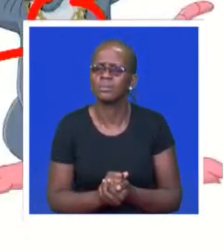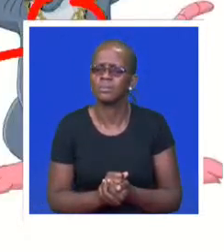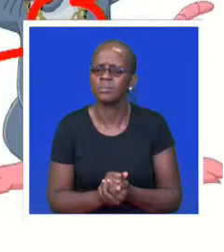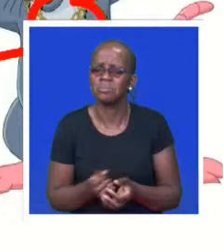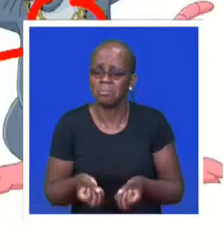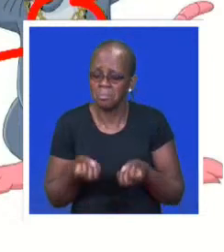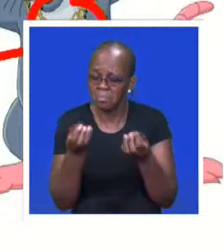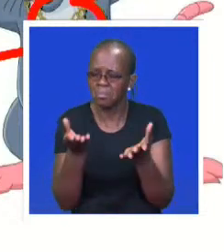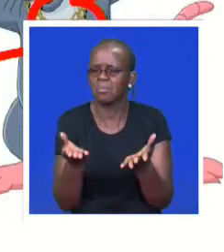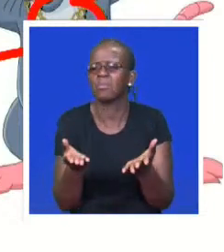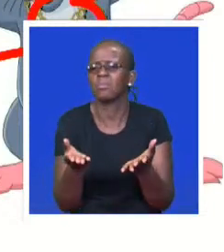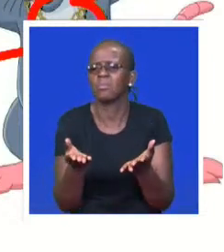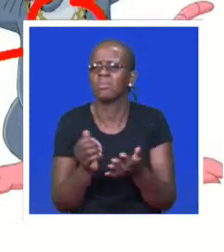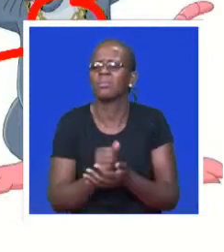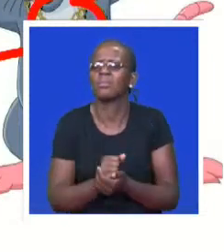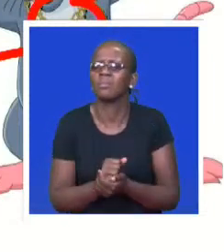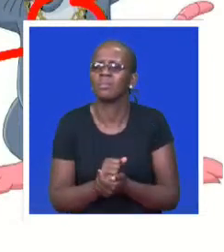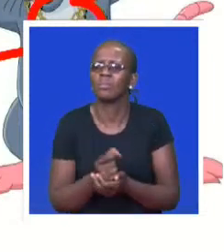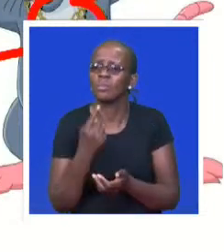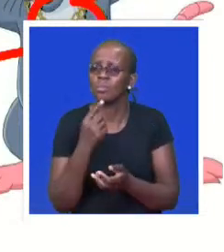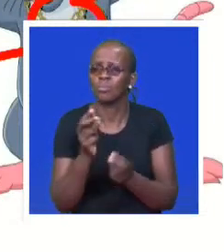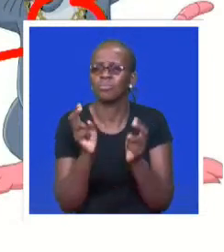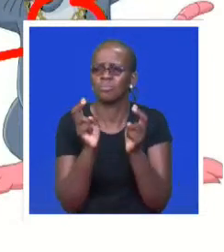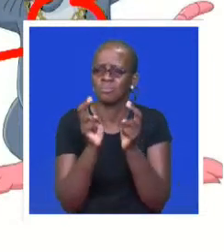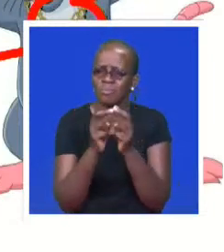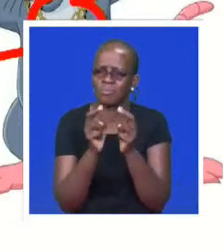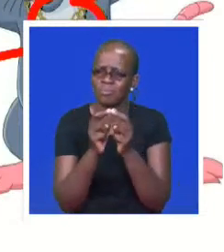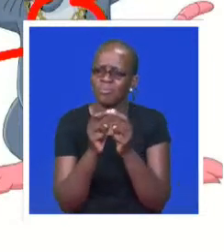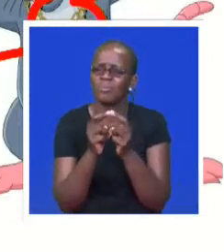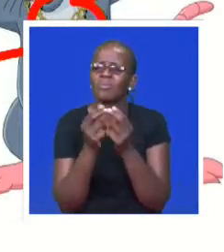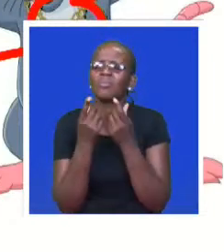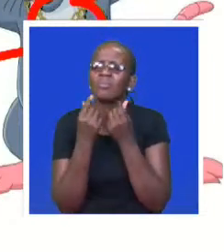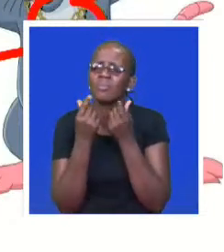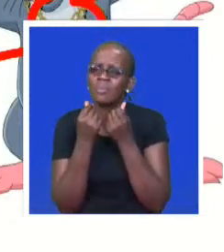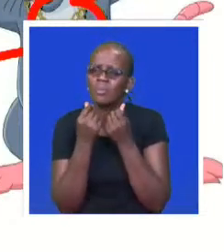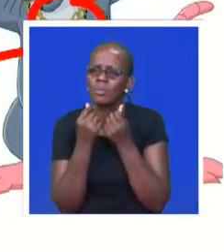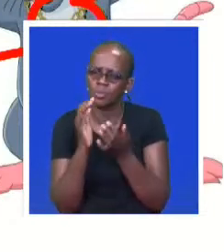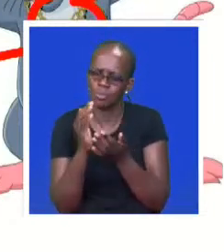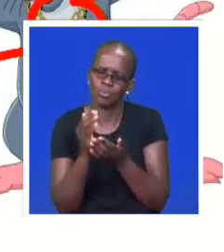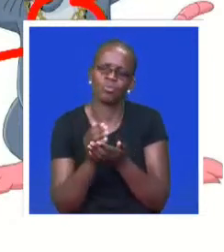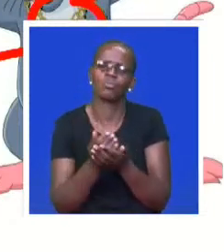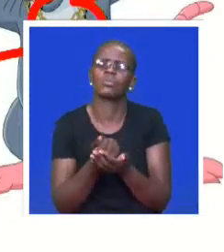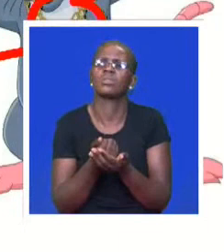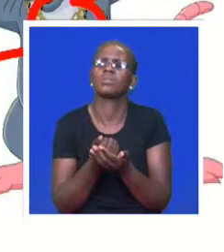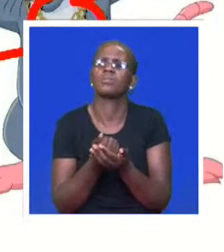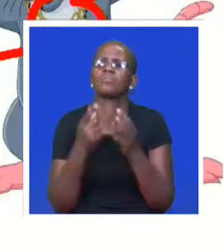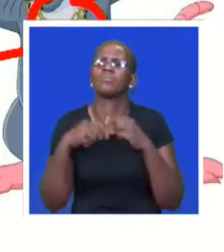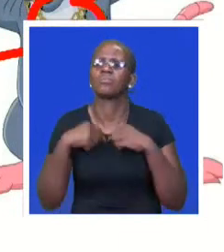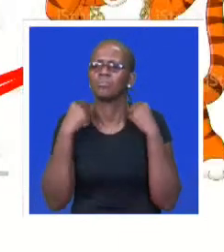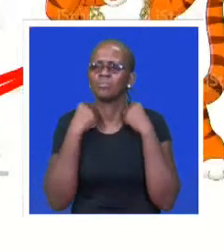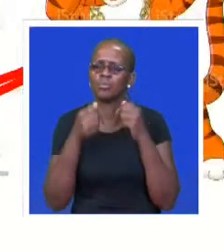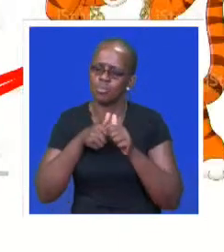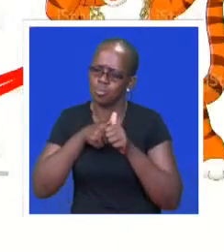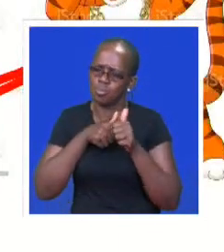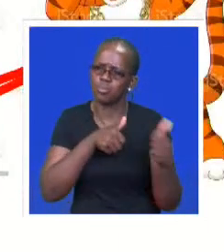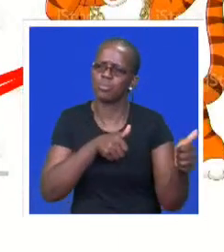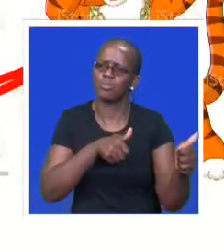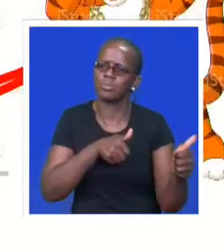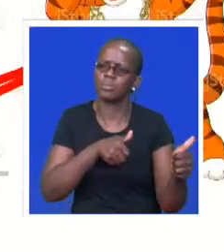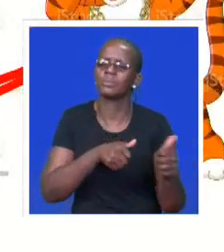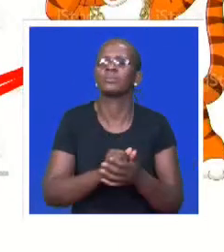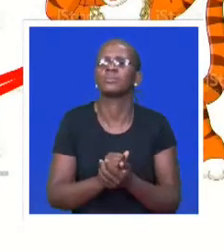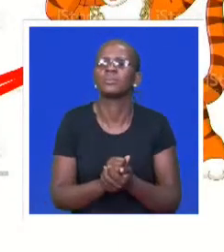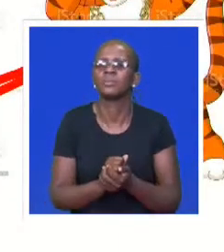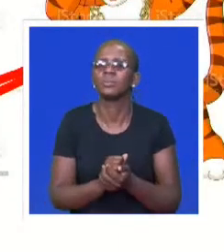Take it, yelled Little Mouse as she took off the necklace and she ran away. The